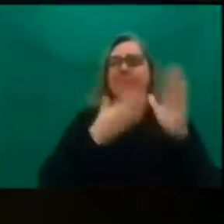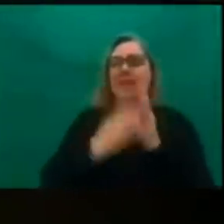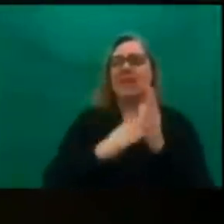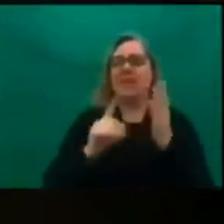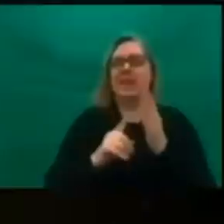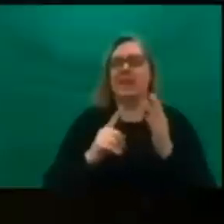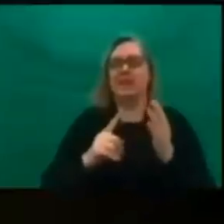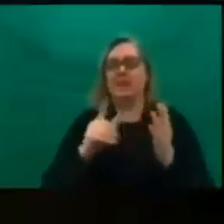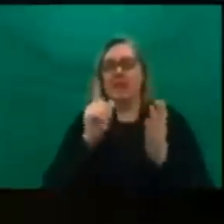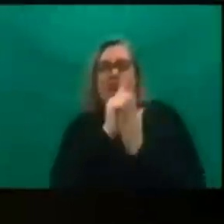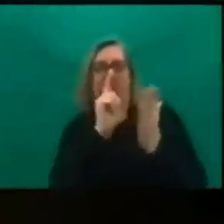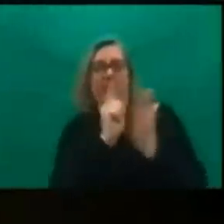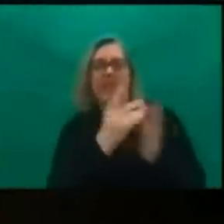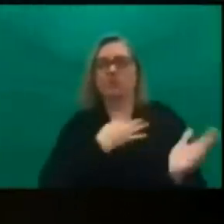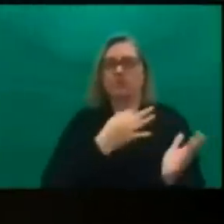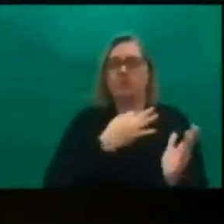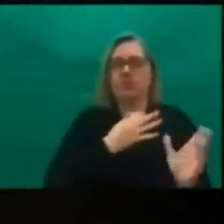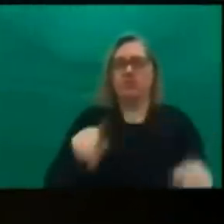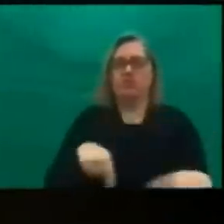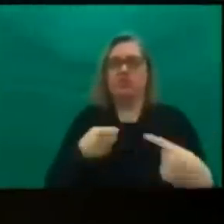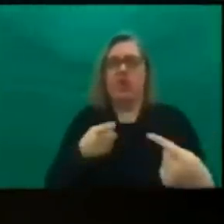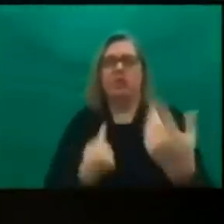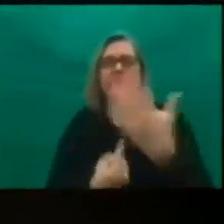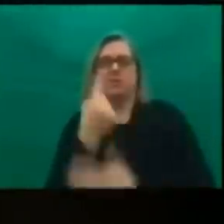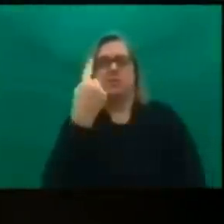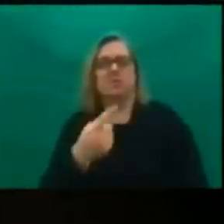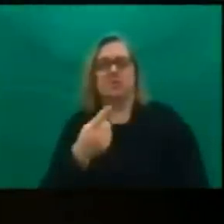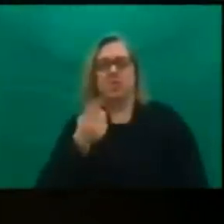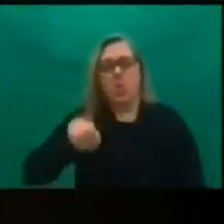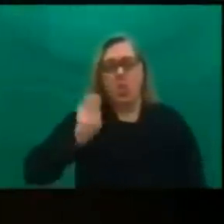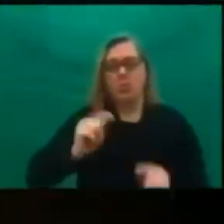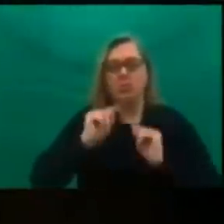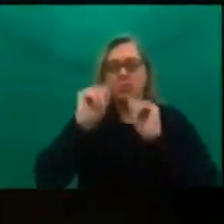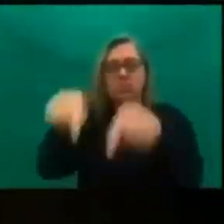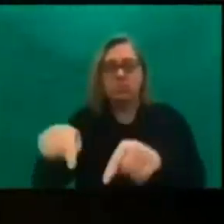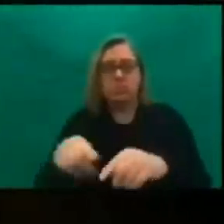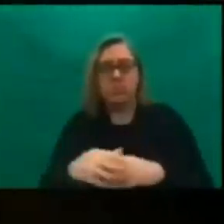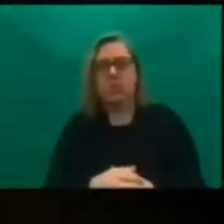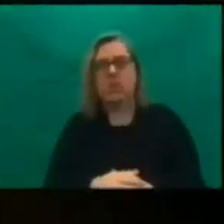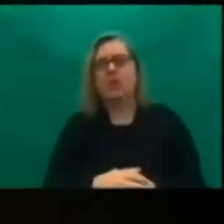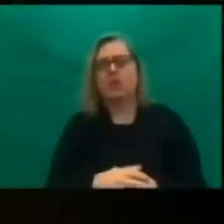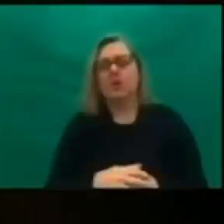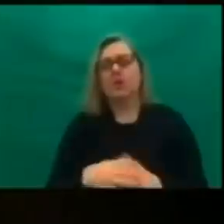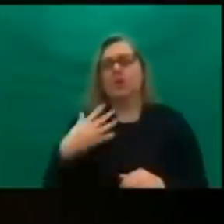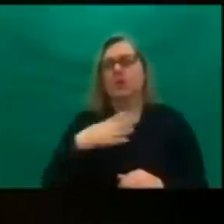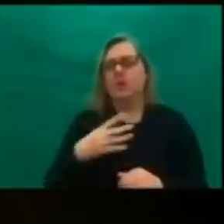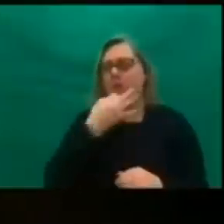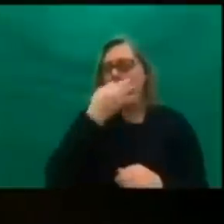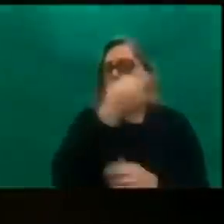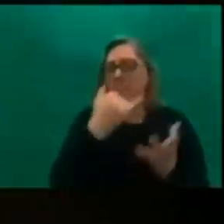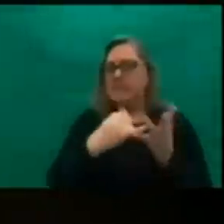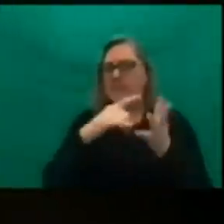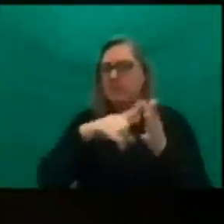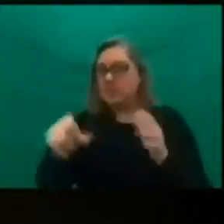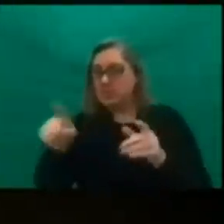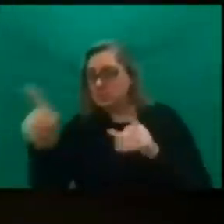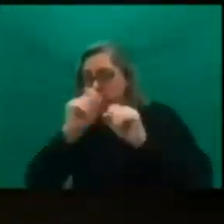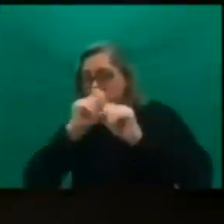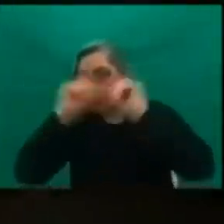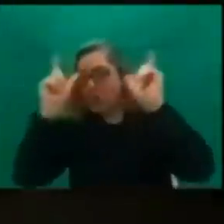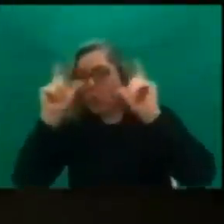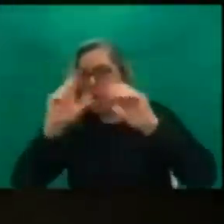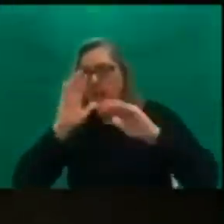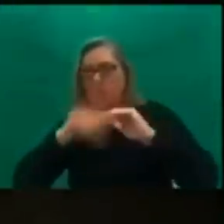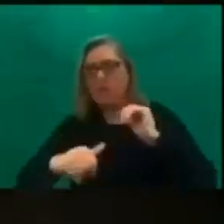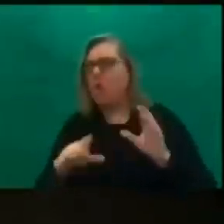essentially where the law sits on these matters. And I just might ask the secretary if she's aware of any... I'm